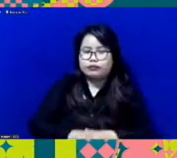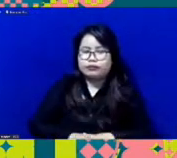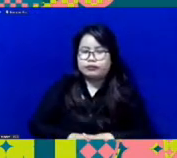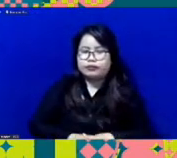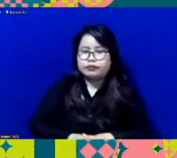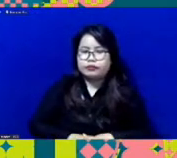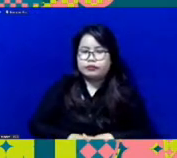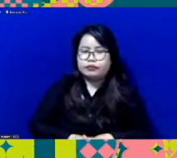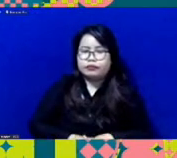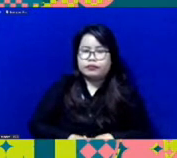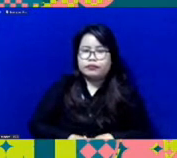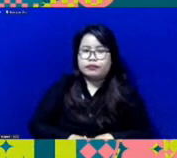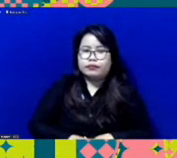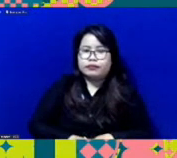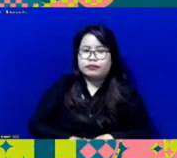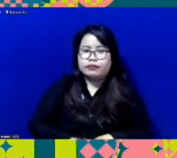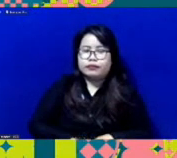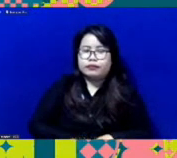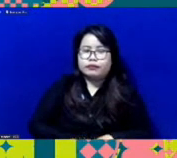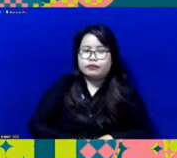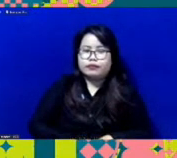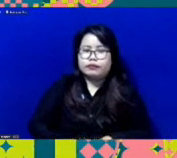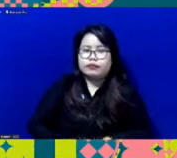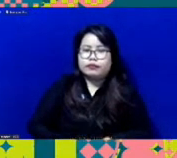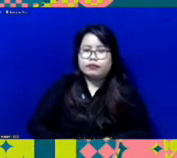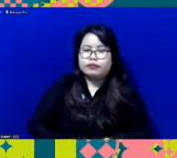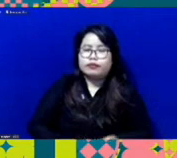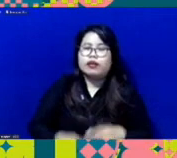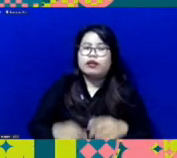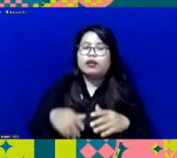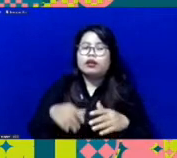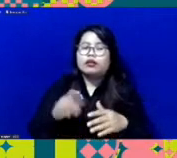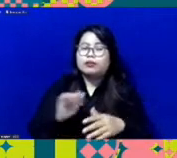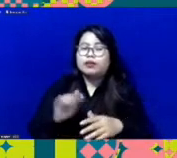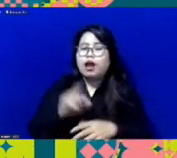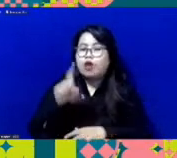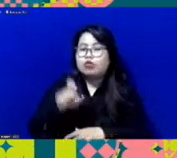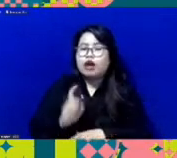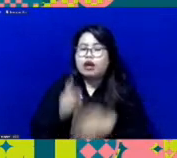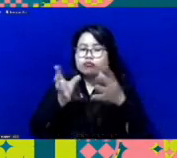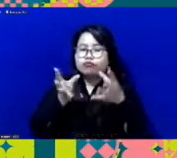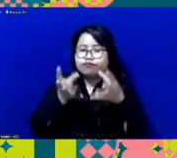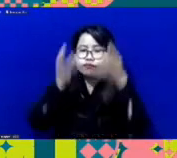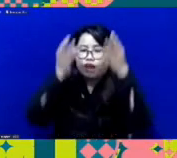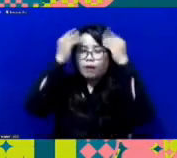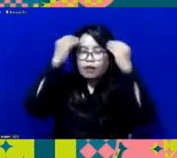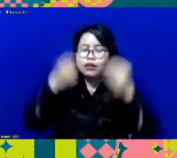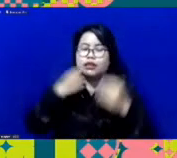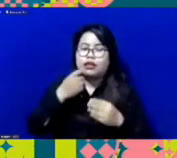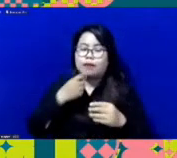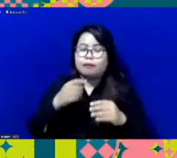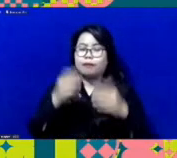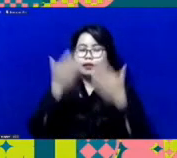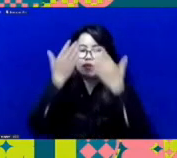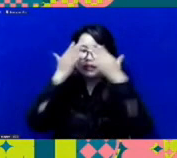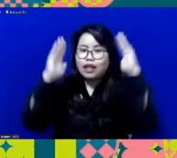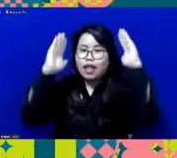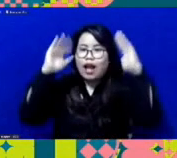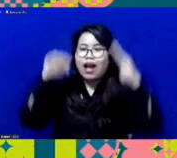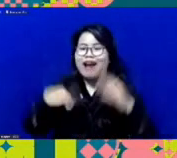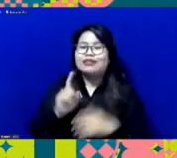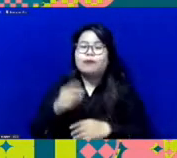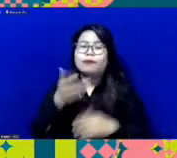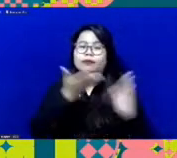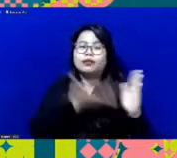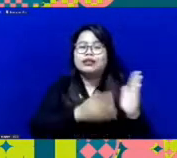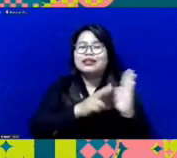inherent, you know, development of understanding of Pancasila. Yes, because these are the values that you're bringing in through the education system, even though you don't